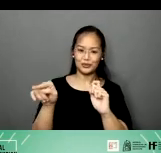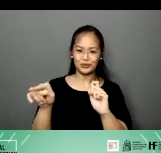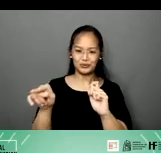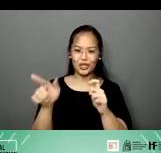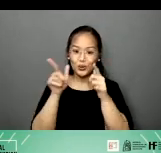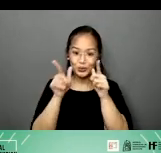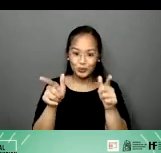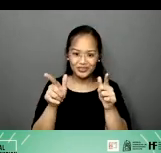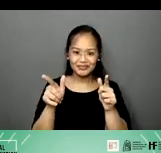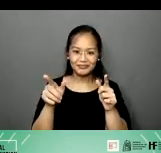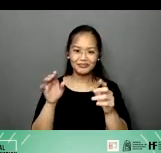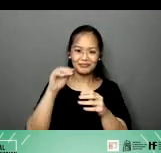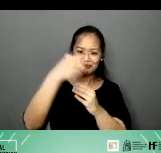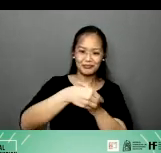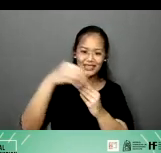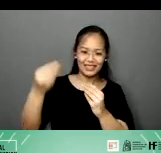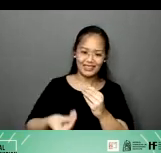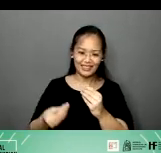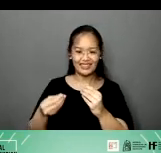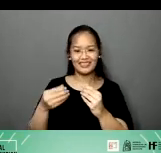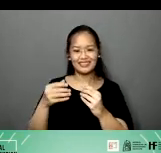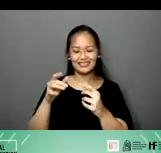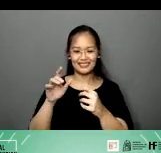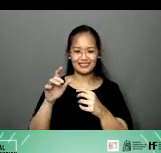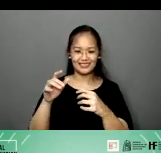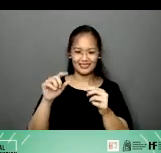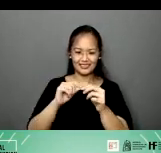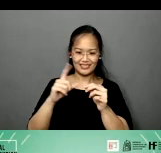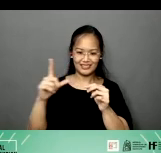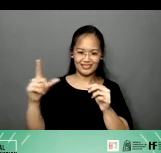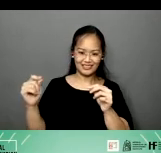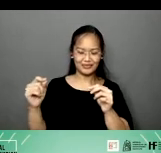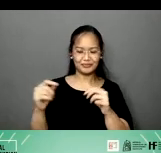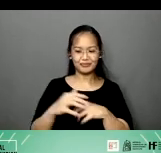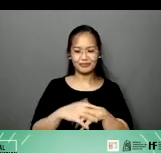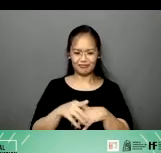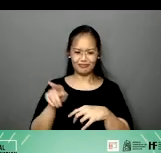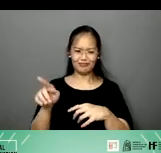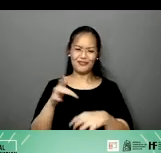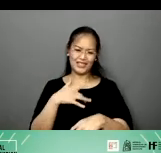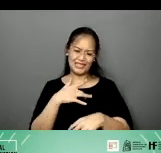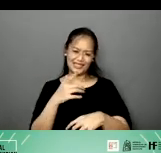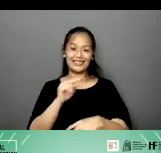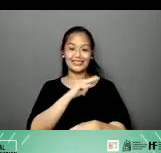this natural look to the banana and it increases that association with natural materials.